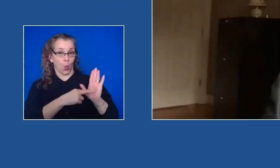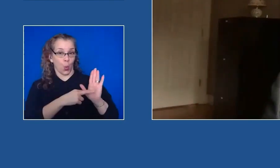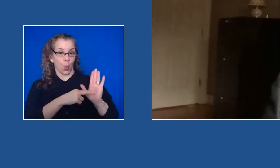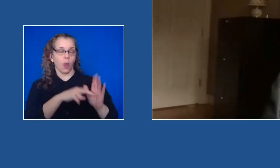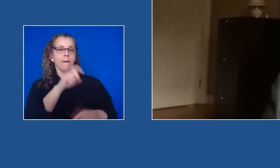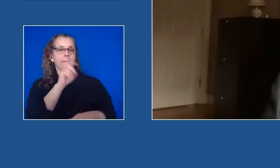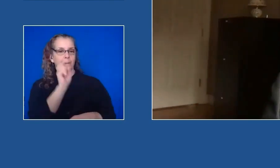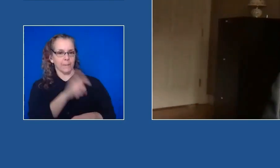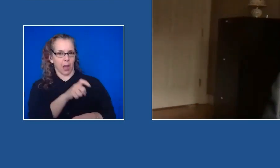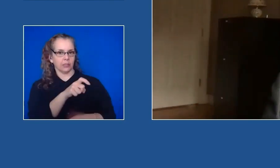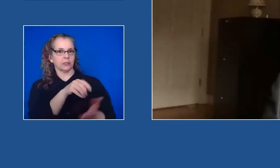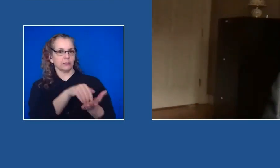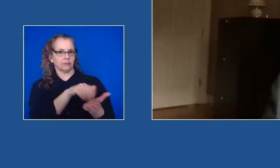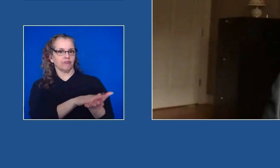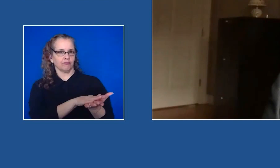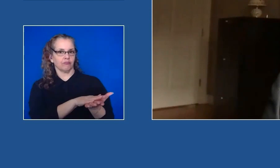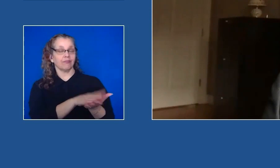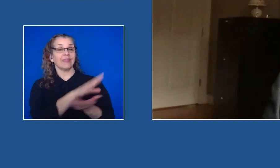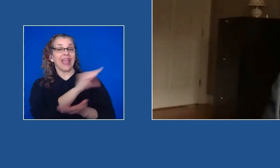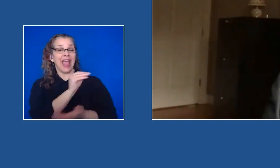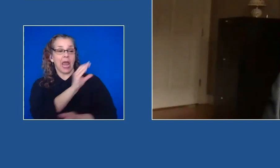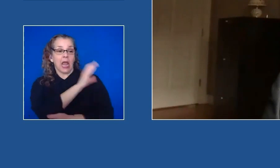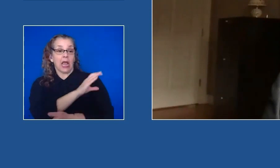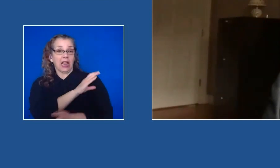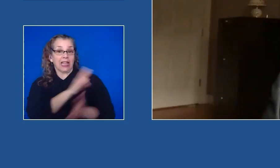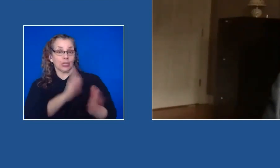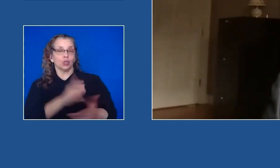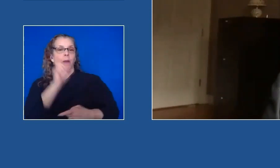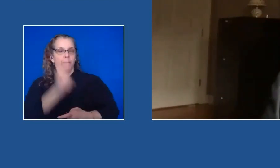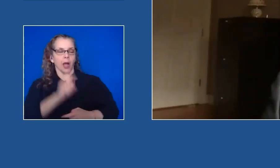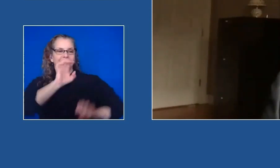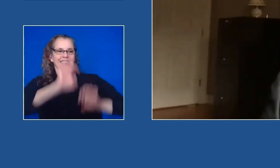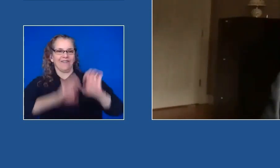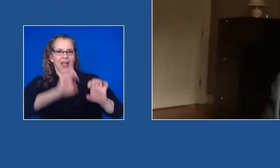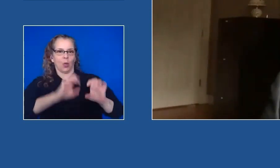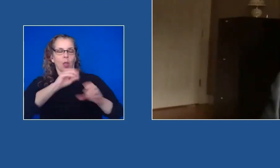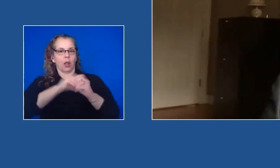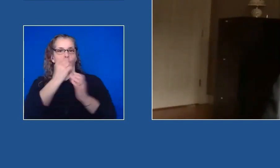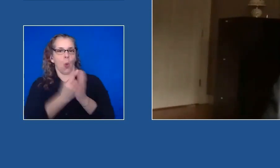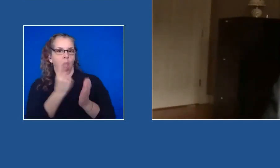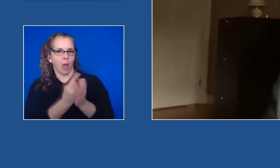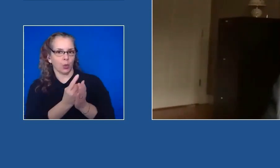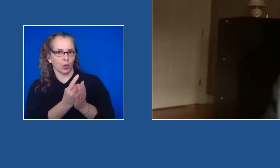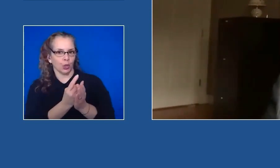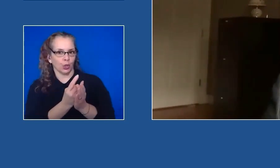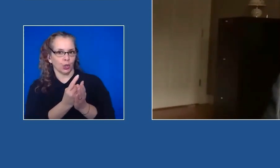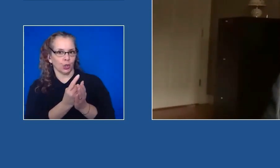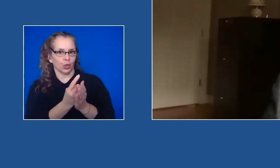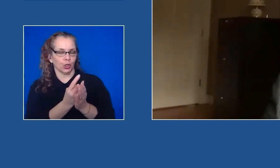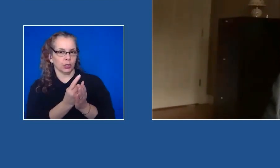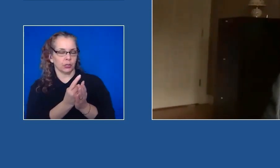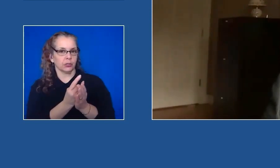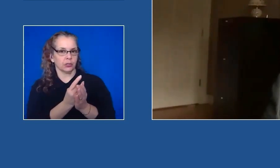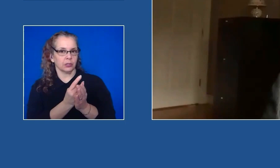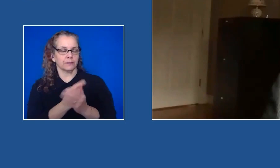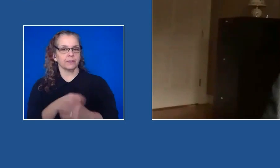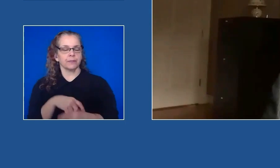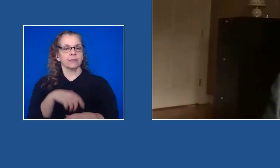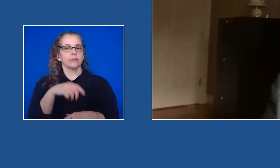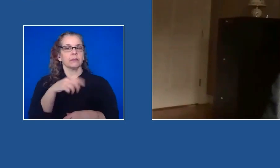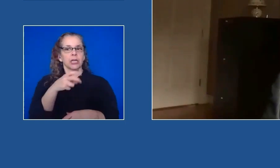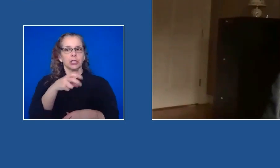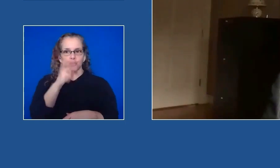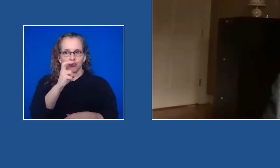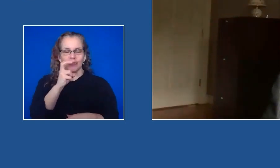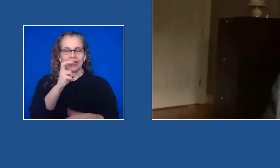that a clinician evaluate a patient within an hour of when that happens. And there needs to be some strict documentation around